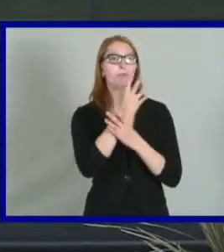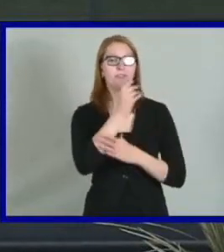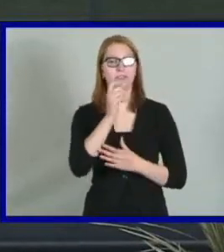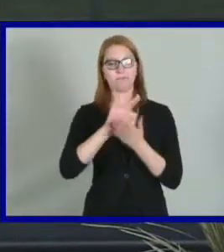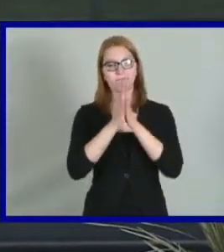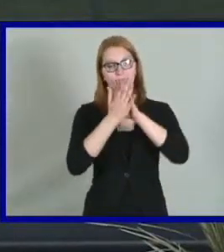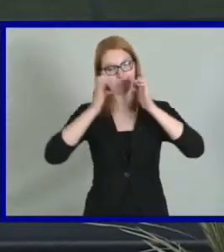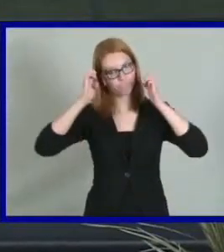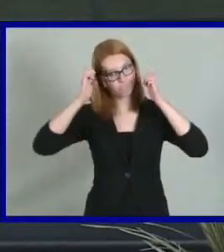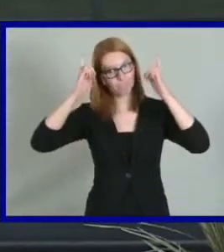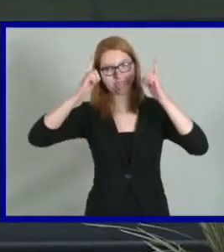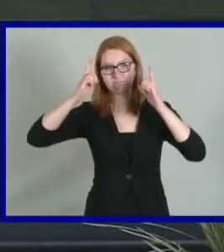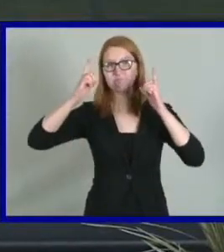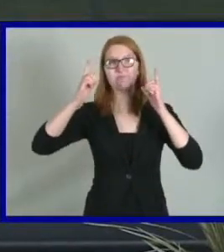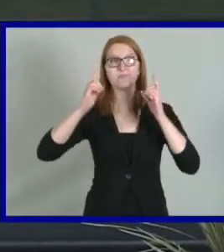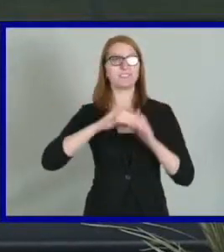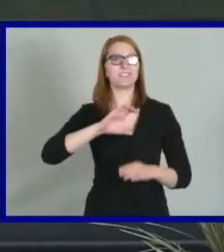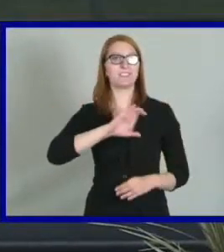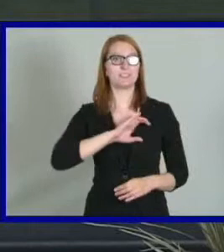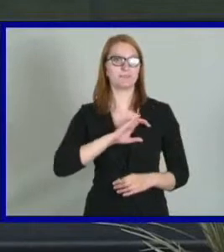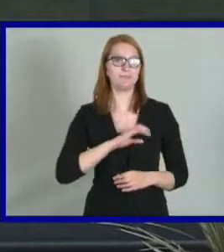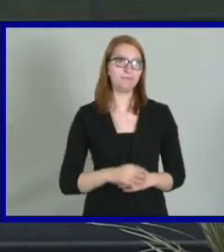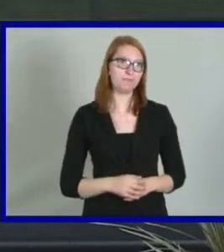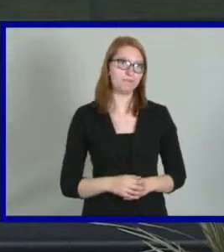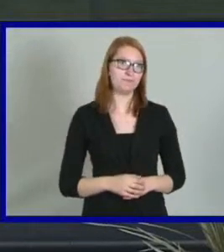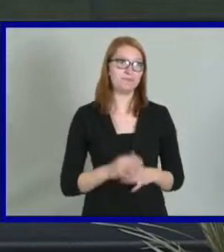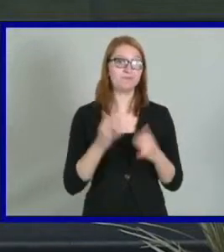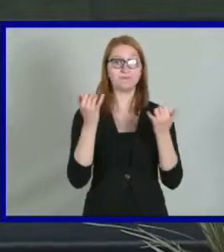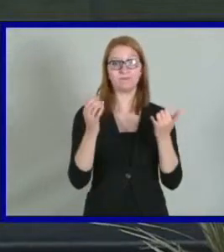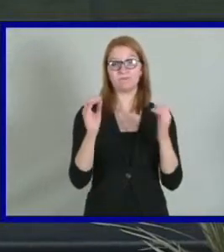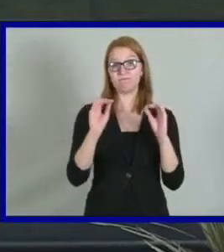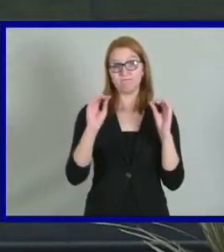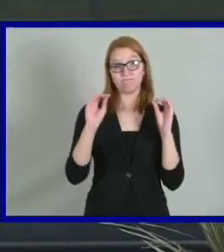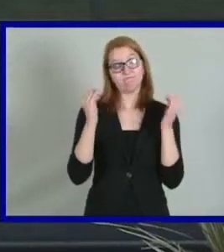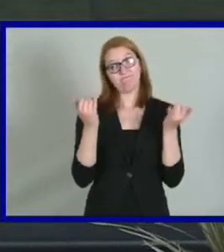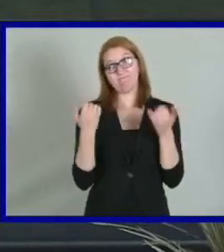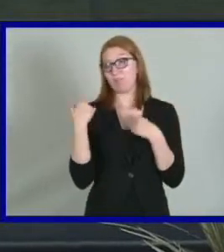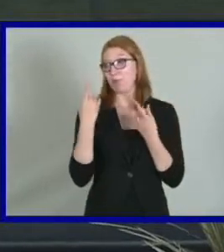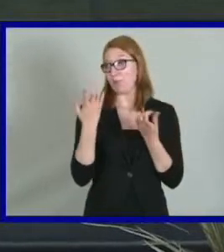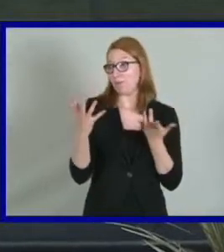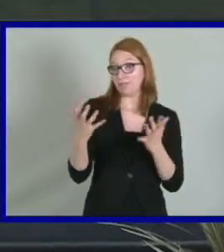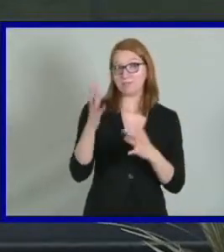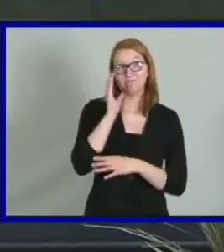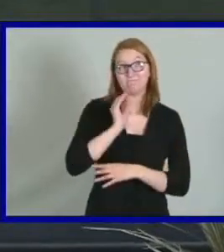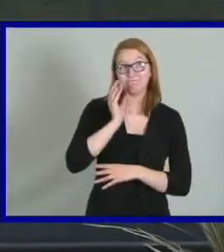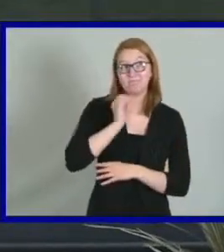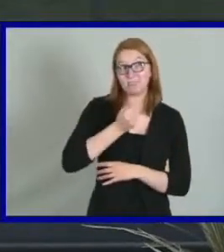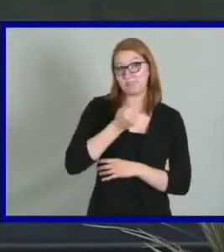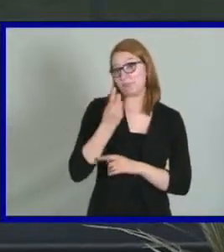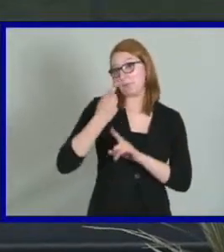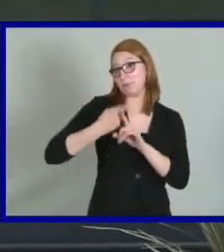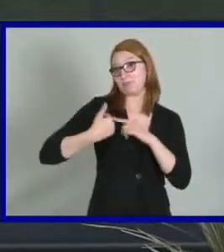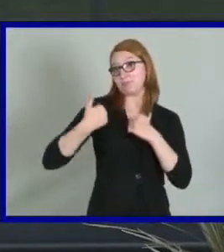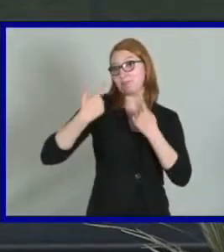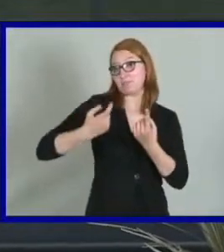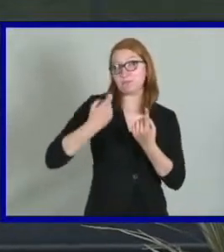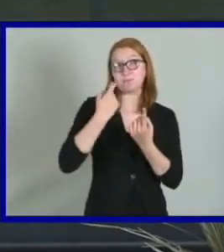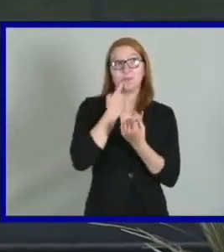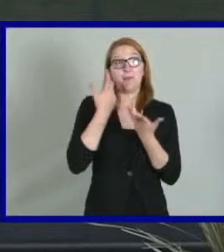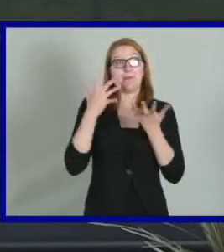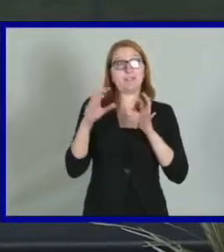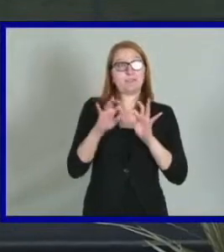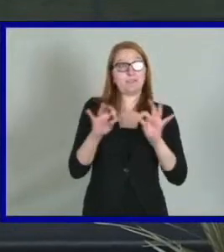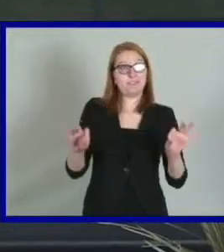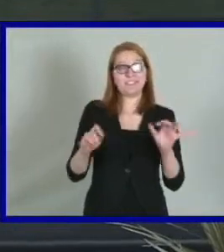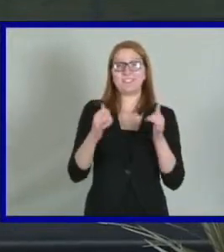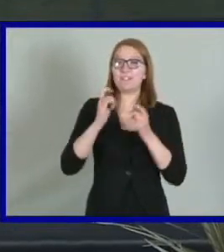citizens. Now, as you have no doubt experienced in the months since you first received your degree, you are